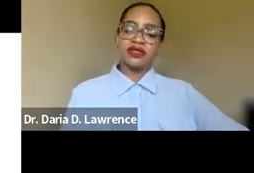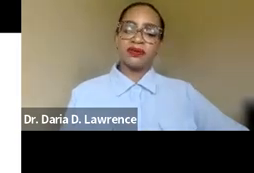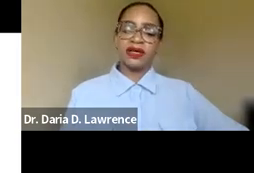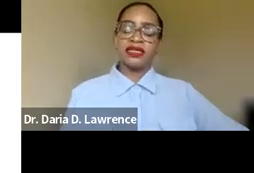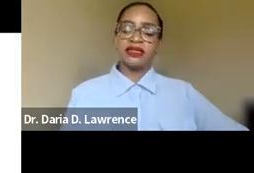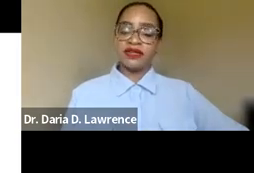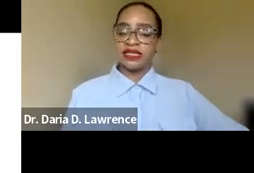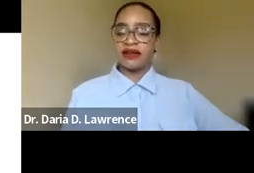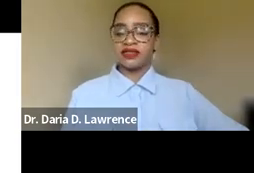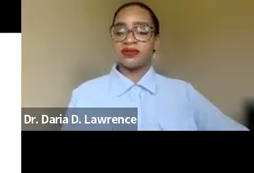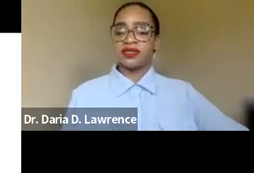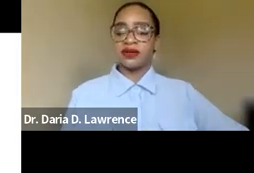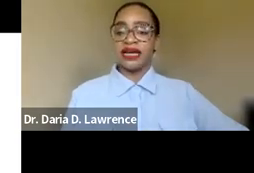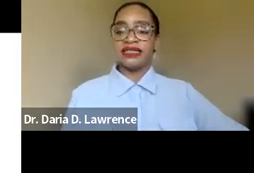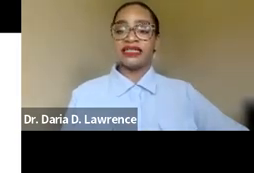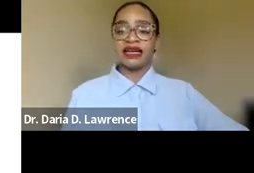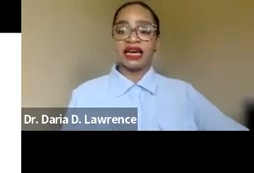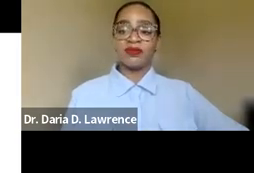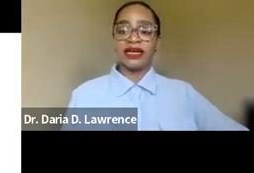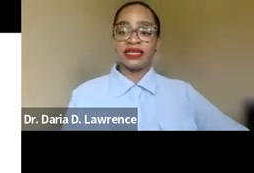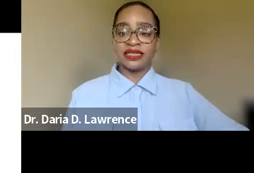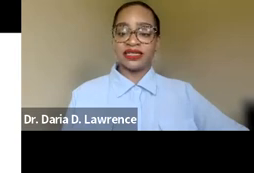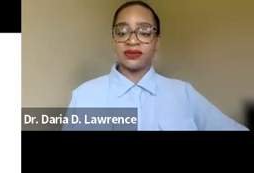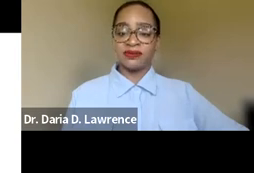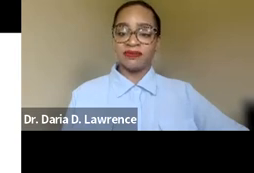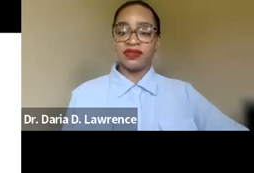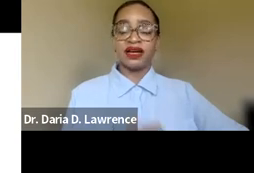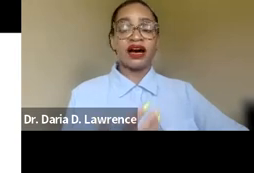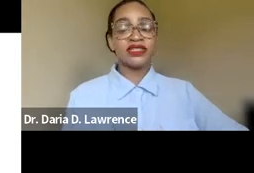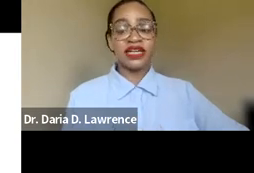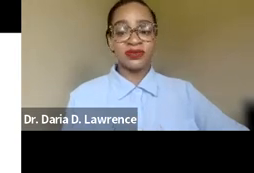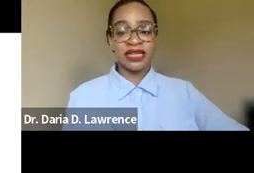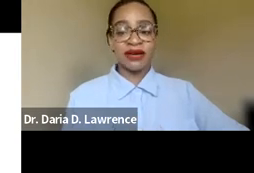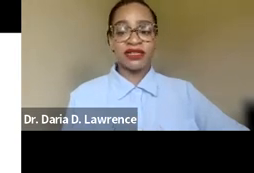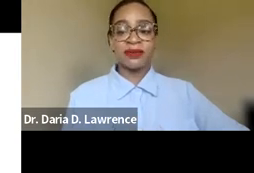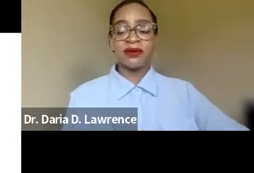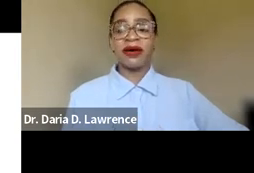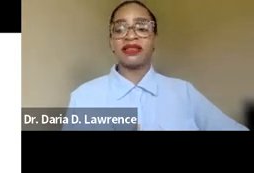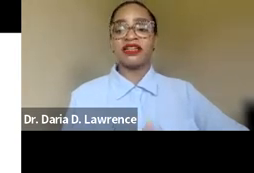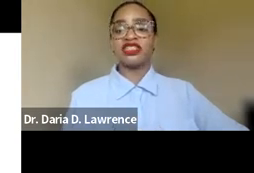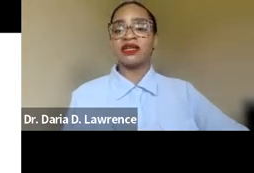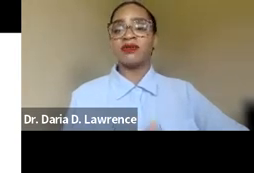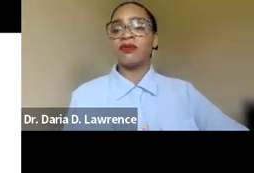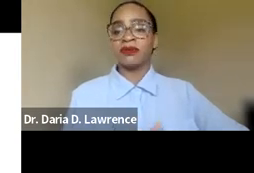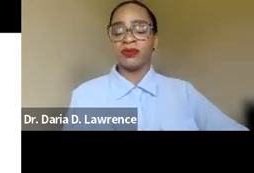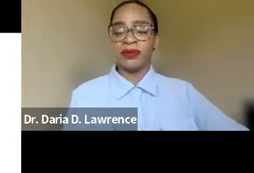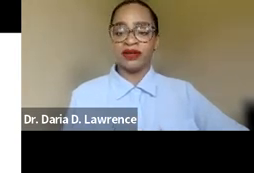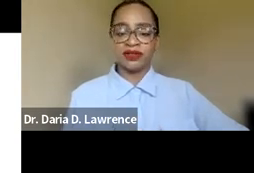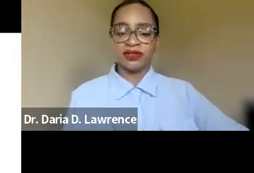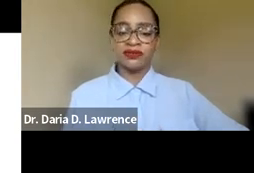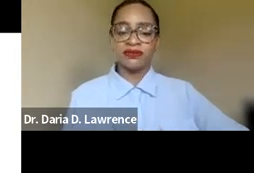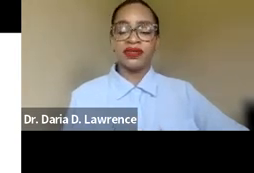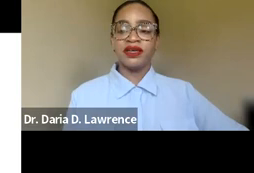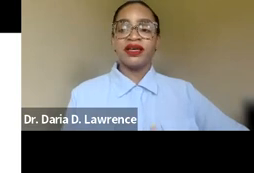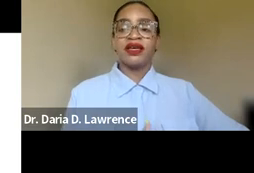other concern was he lived outside of the school zone and did not have a way to get to this school. A conversation was had with his mother about that, and she said, well, I want him to remain